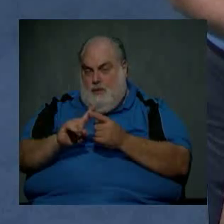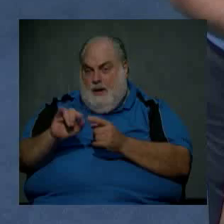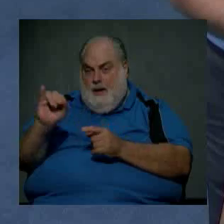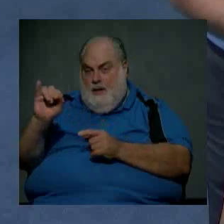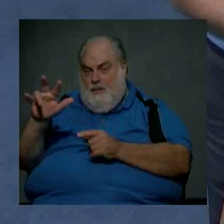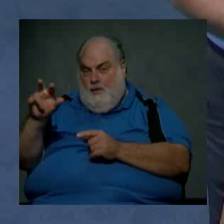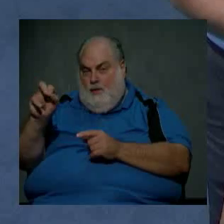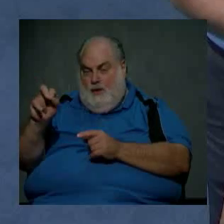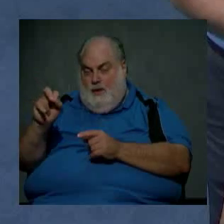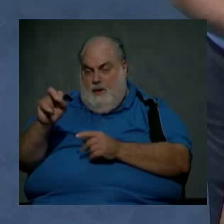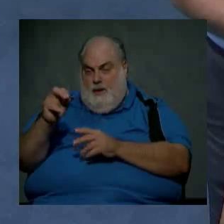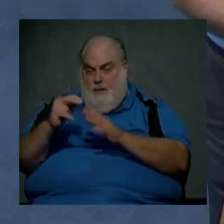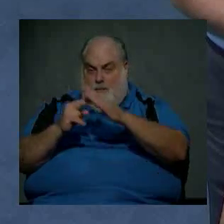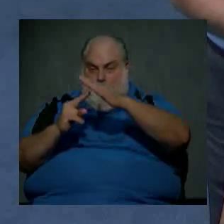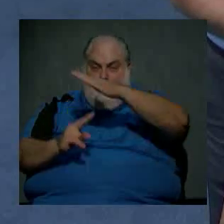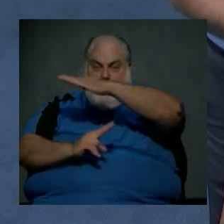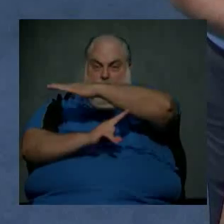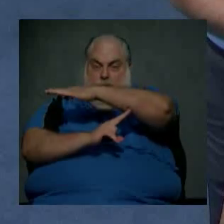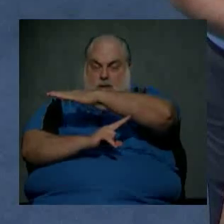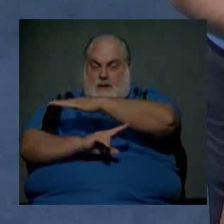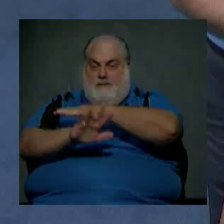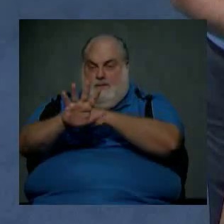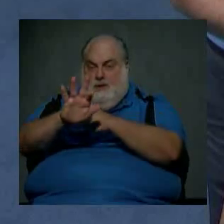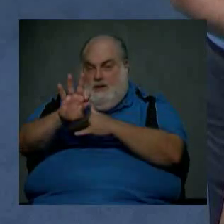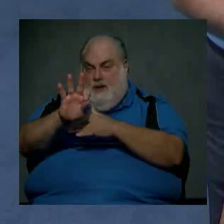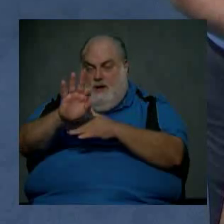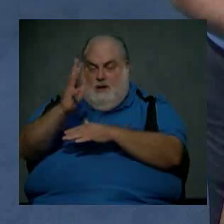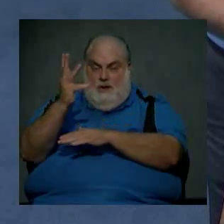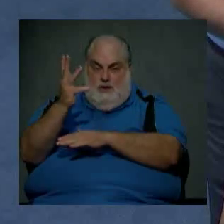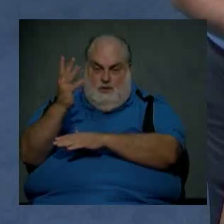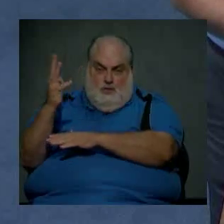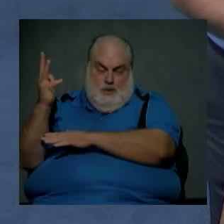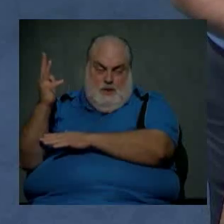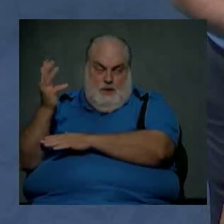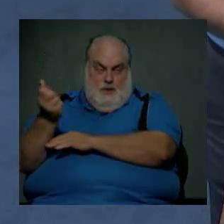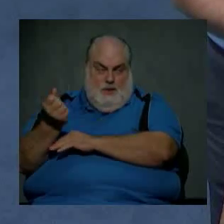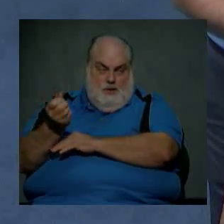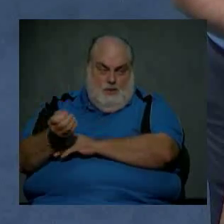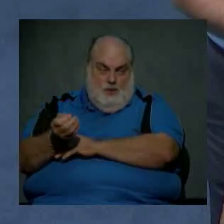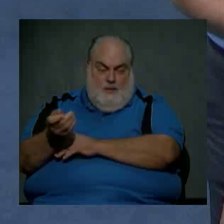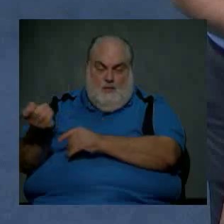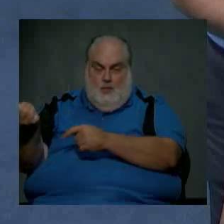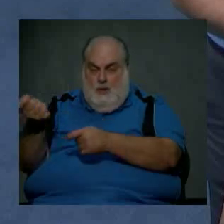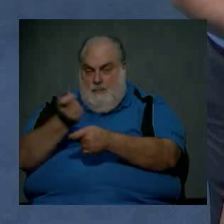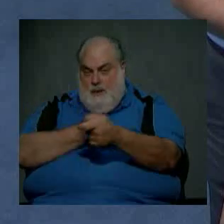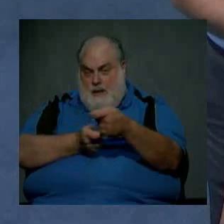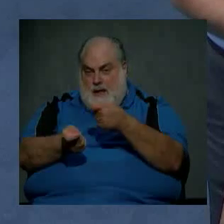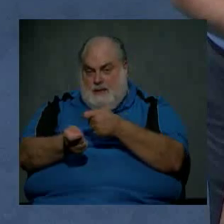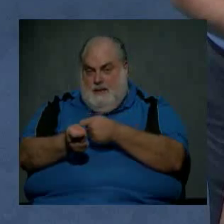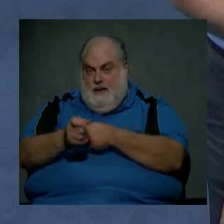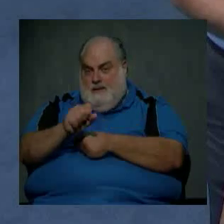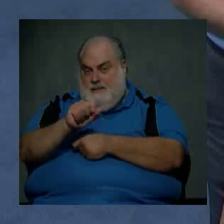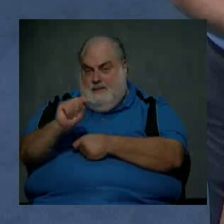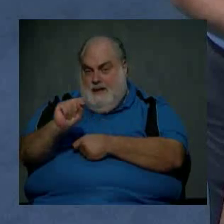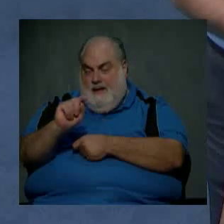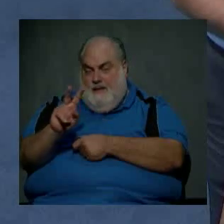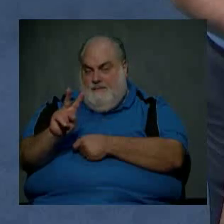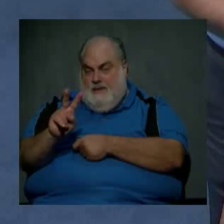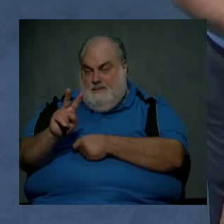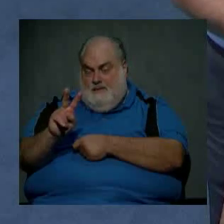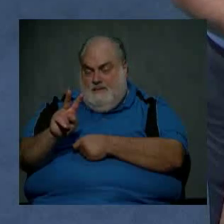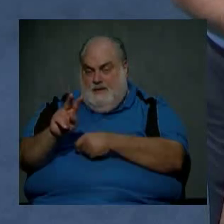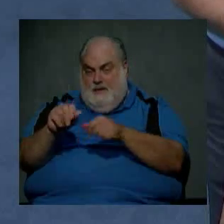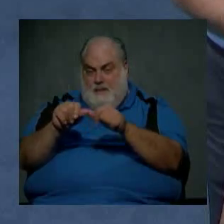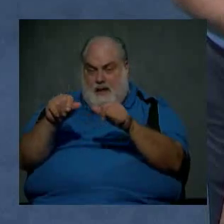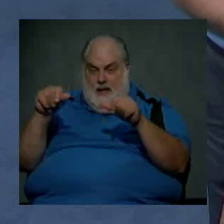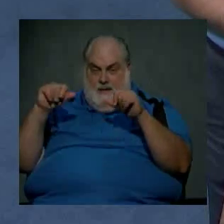that's at 59 trees. So there's a little, if we replace in the St. Vincent's Plaza, for instance,